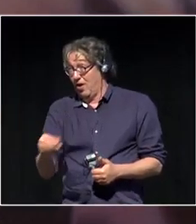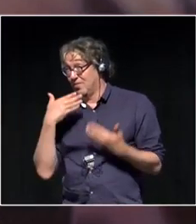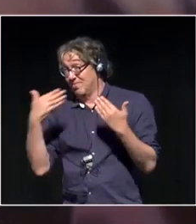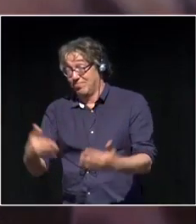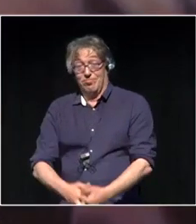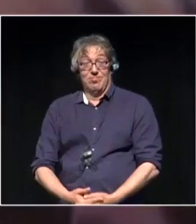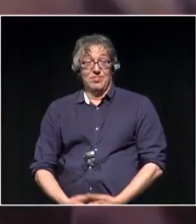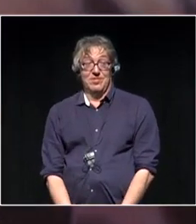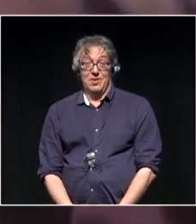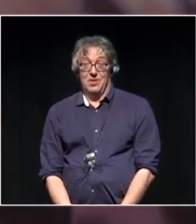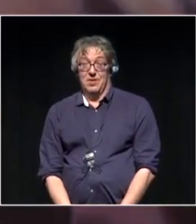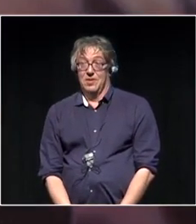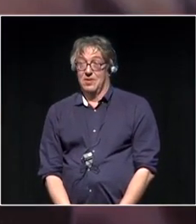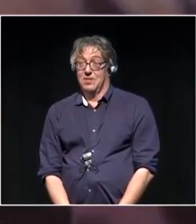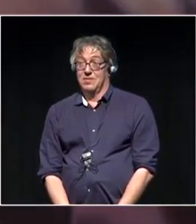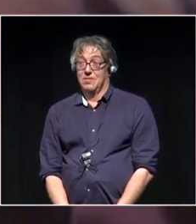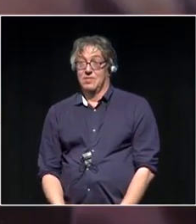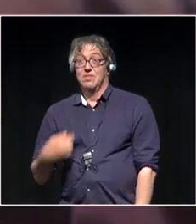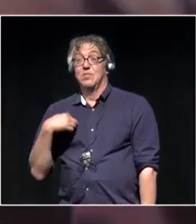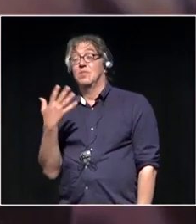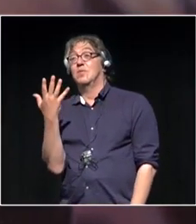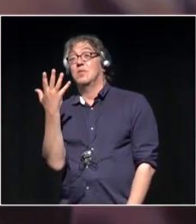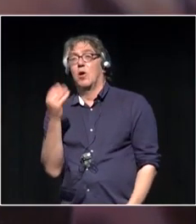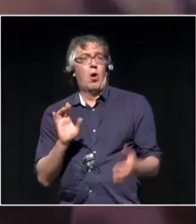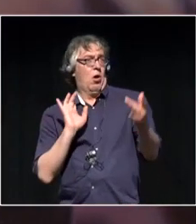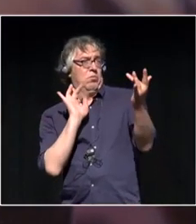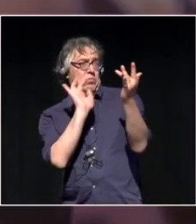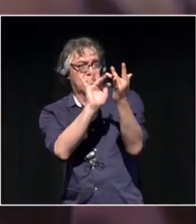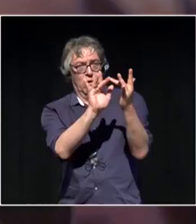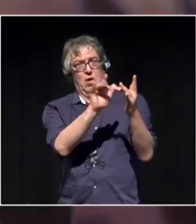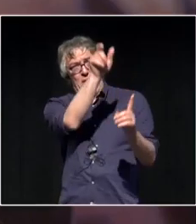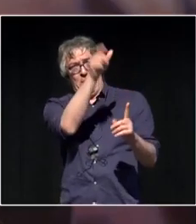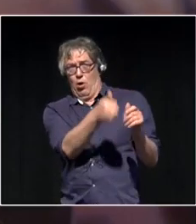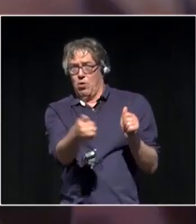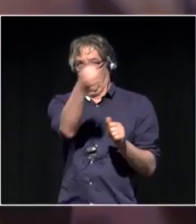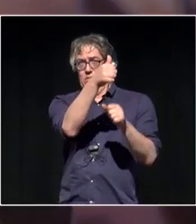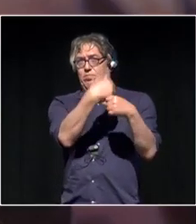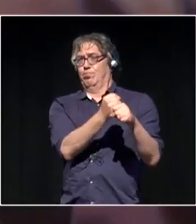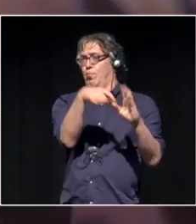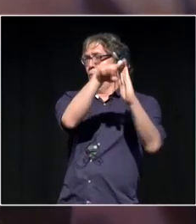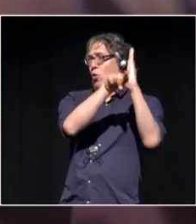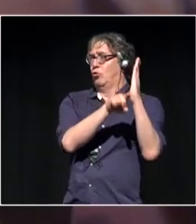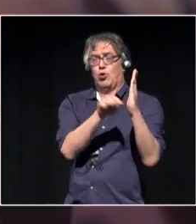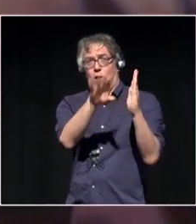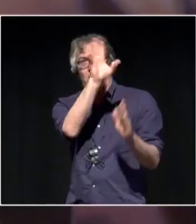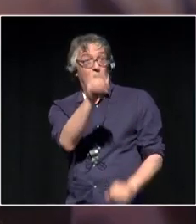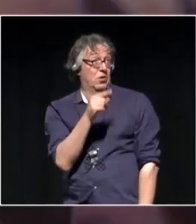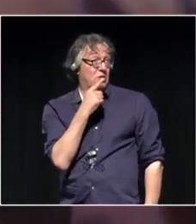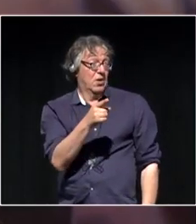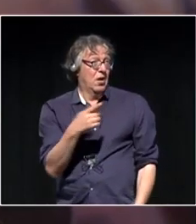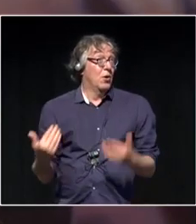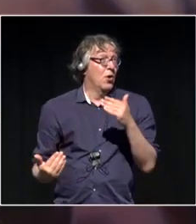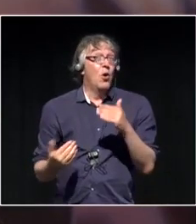I would like to reach out to policymakers in Africa to tell them that renewable energies are the